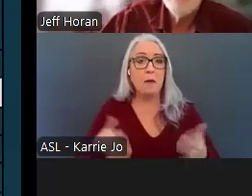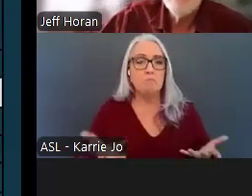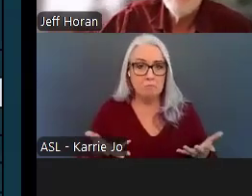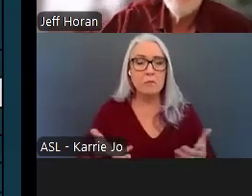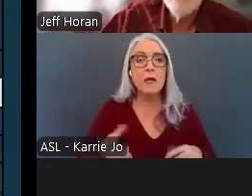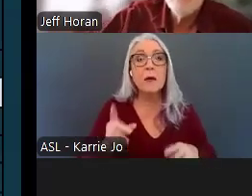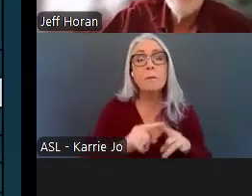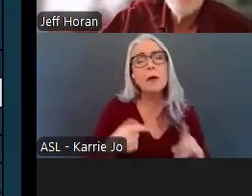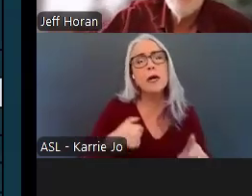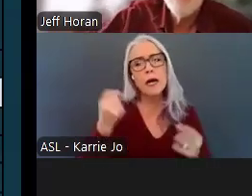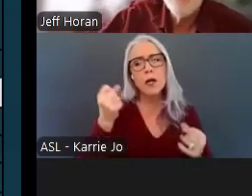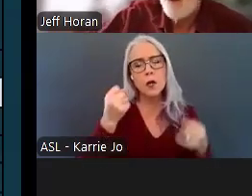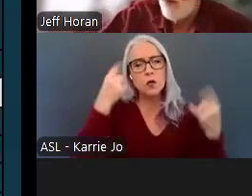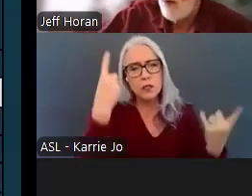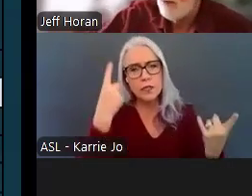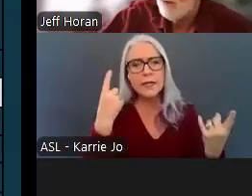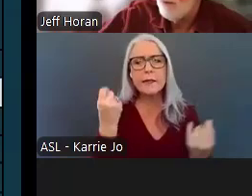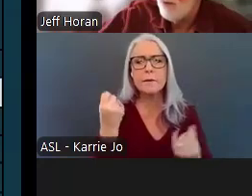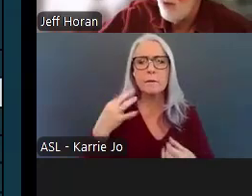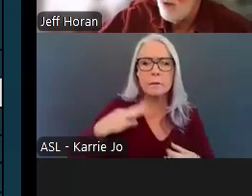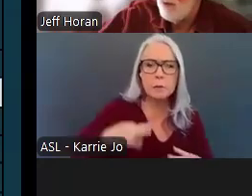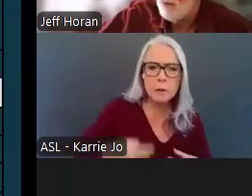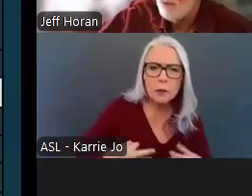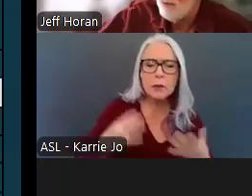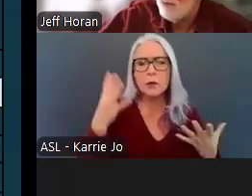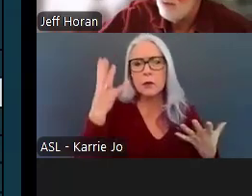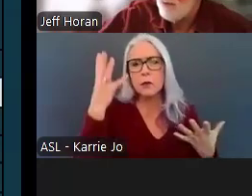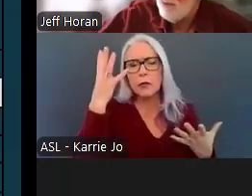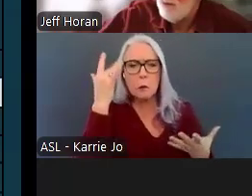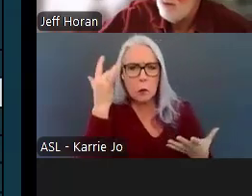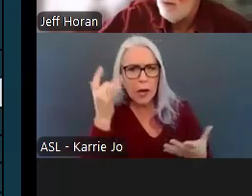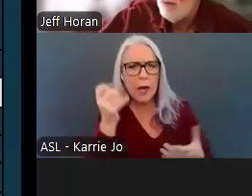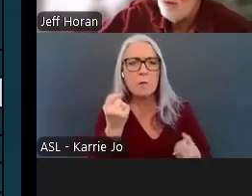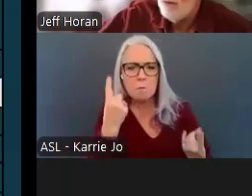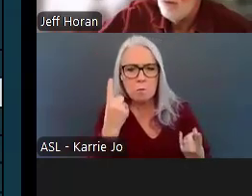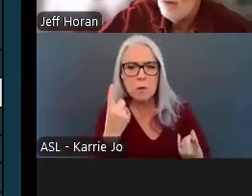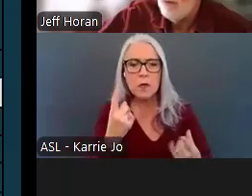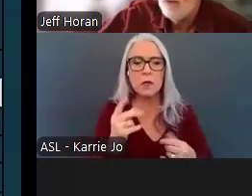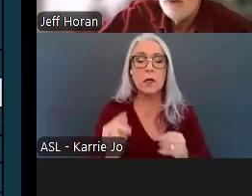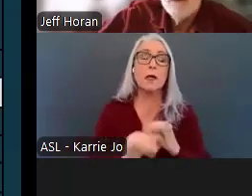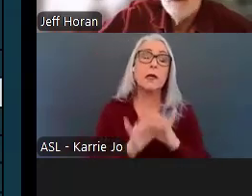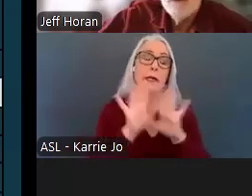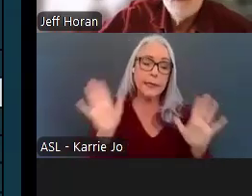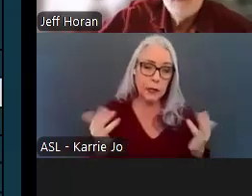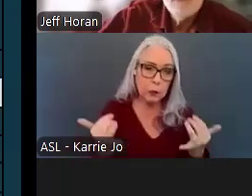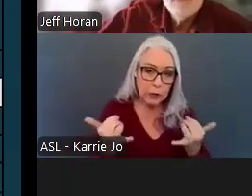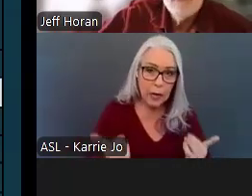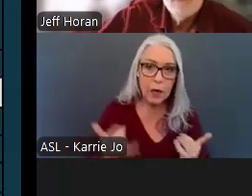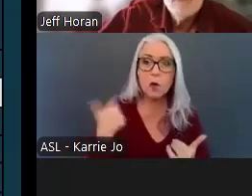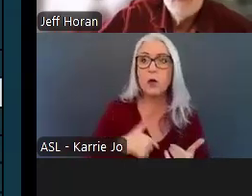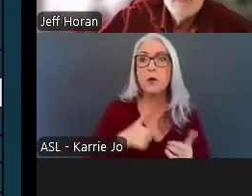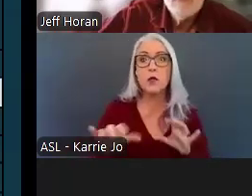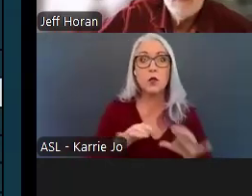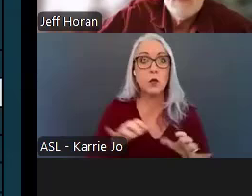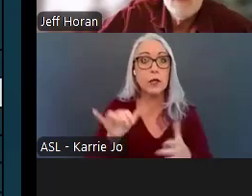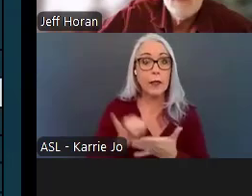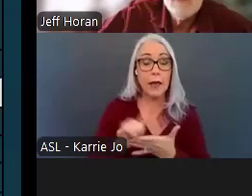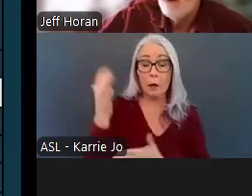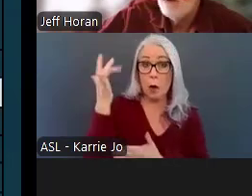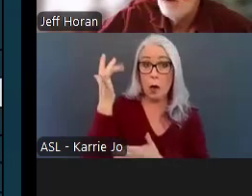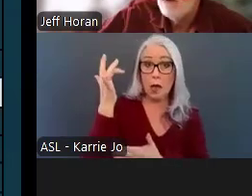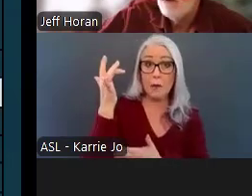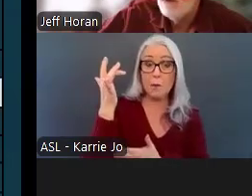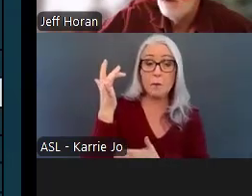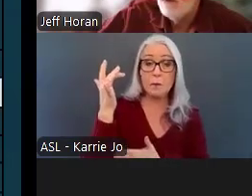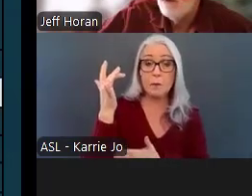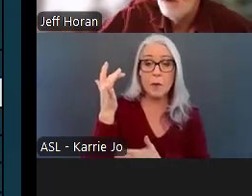the objectives, I also understood the reasons why, it became very clear that not only were we doing this at the time,